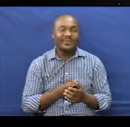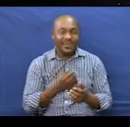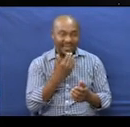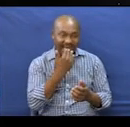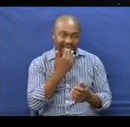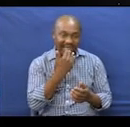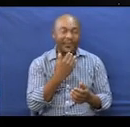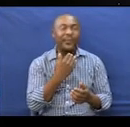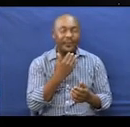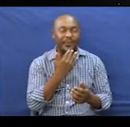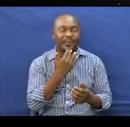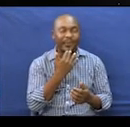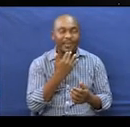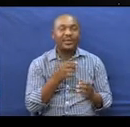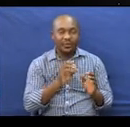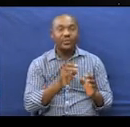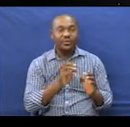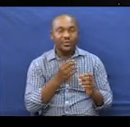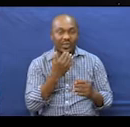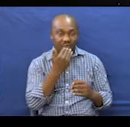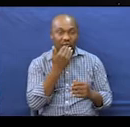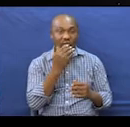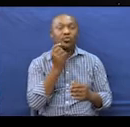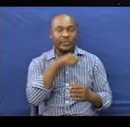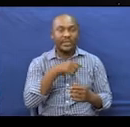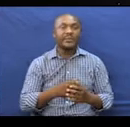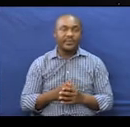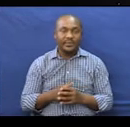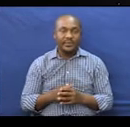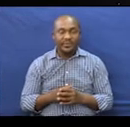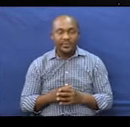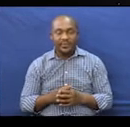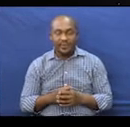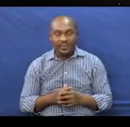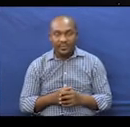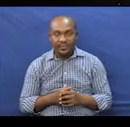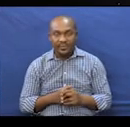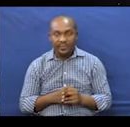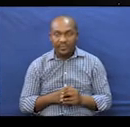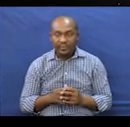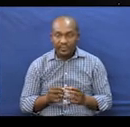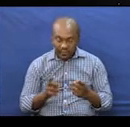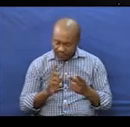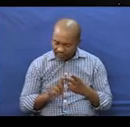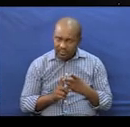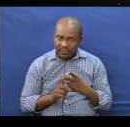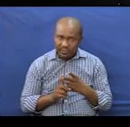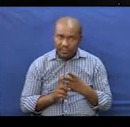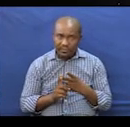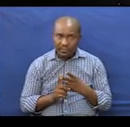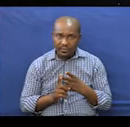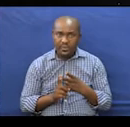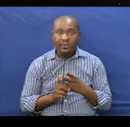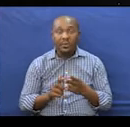food substances, when you taste it, they are not sweet, but they belong to what? Carbohydrate. Another is that some